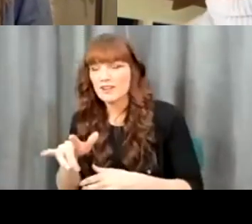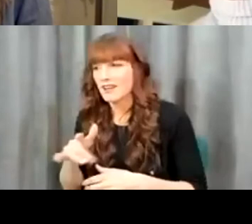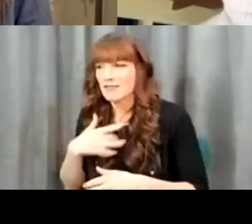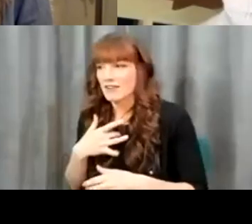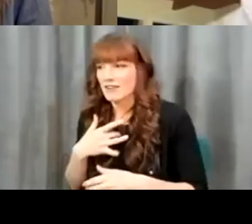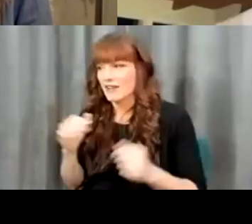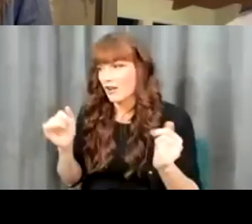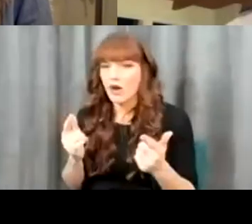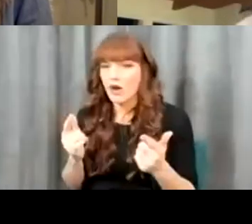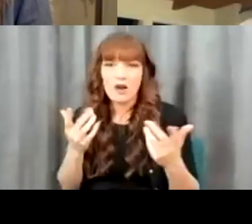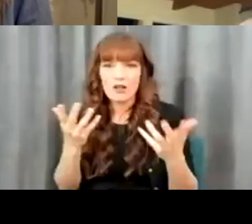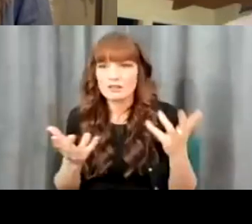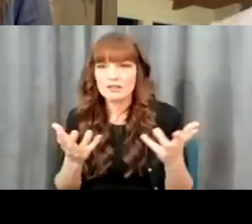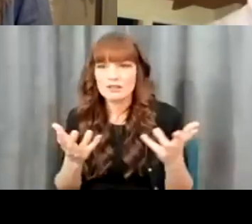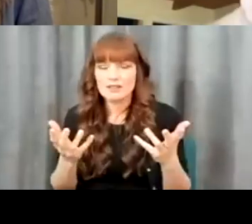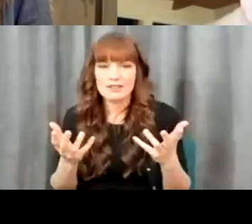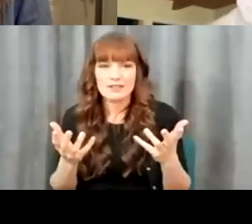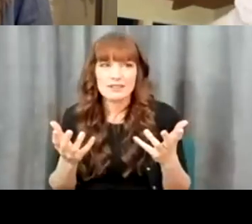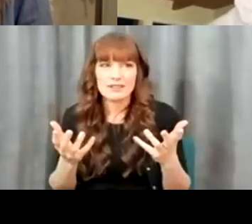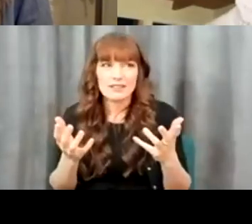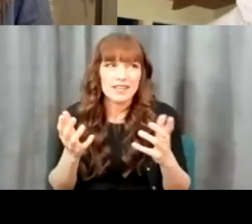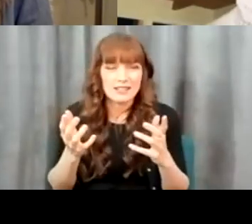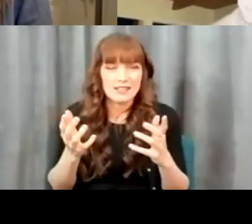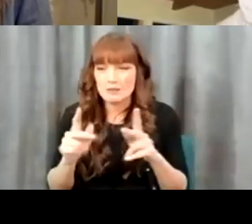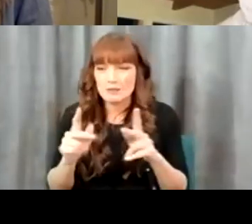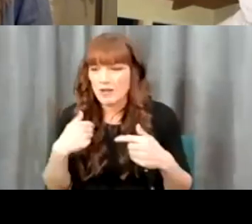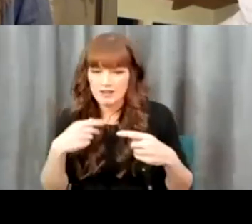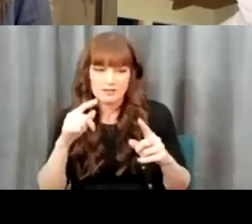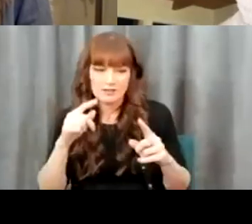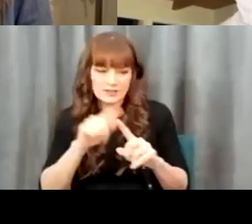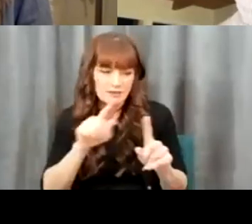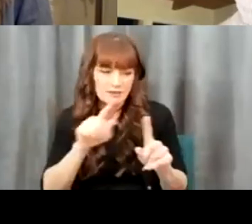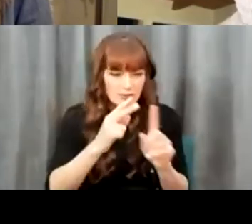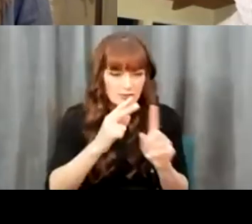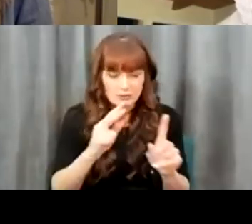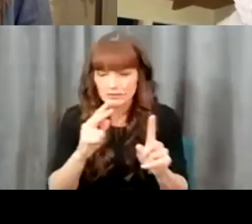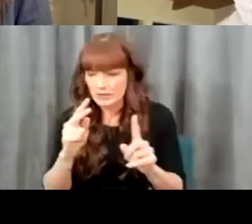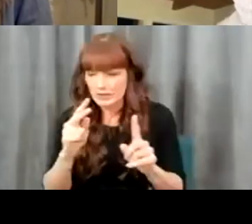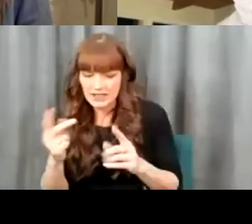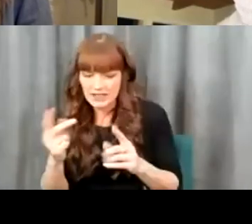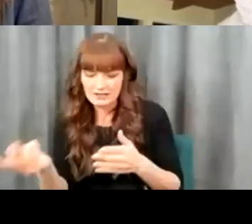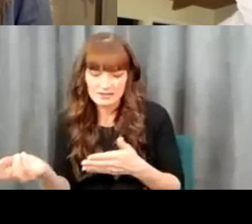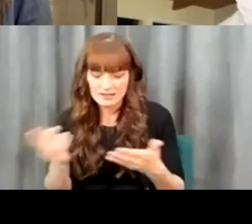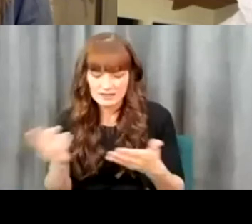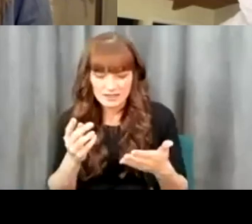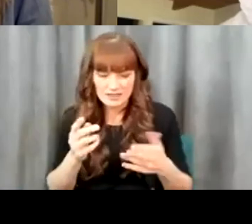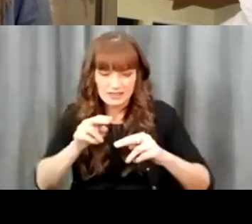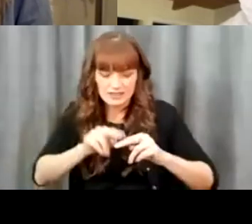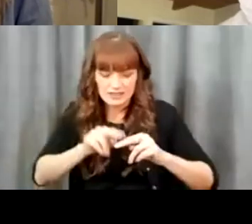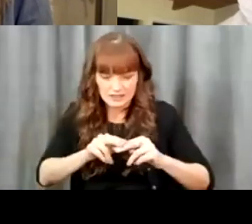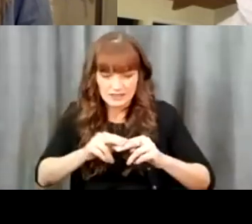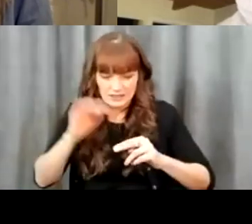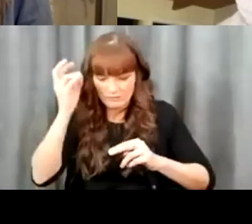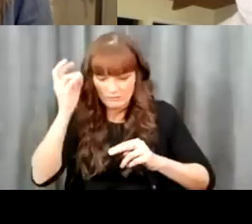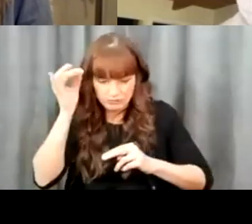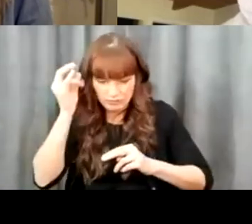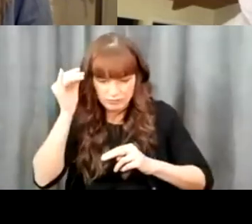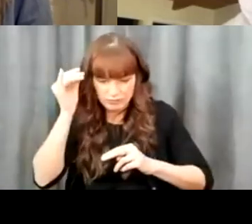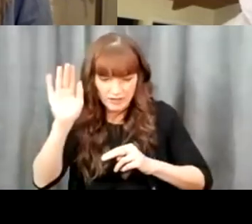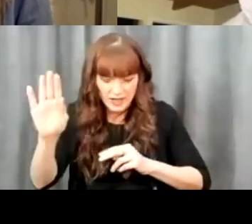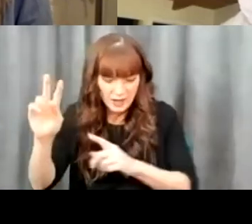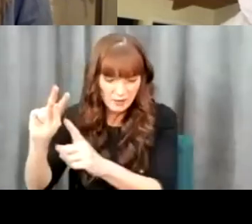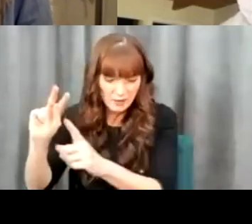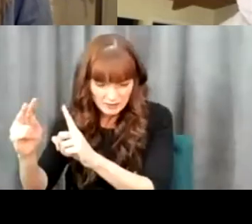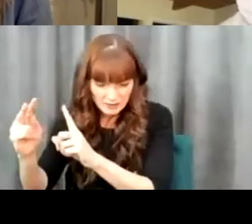is that, you know, every note is somebody else's take on it that I then have to take back to my writing and go, does this actually match what I'm trying to do? Does